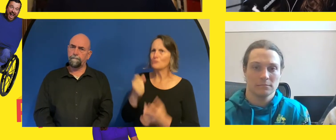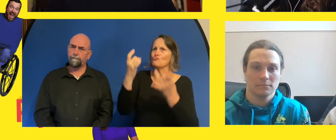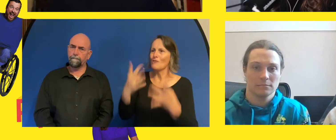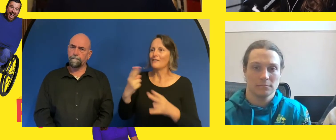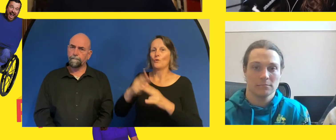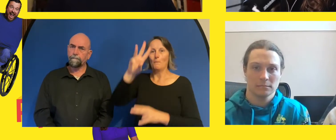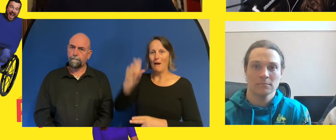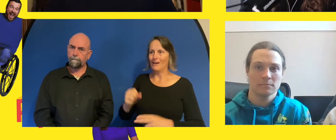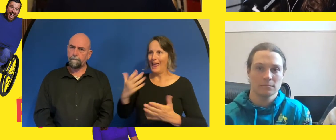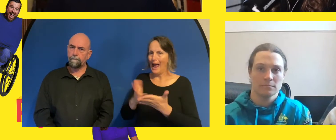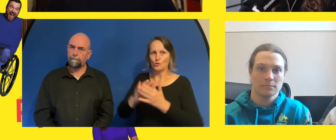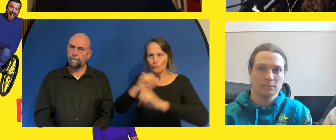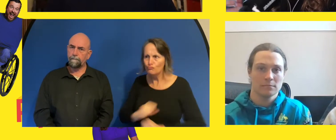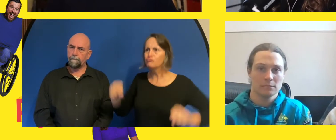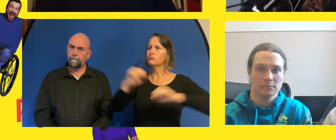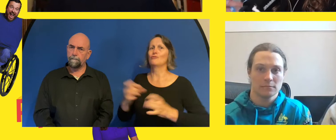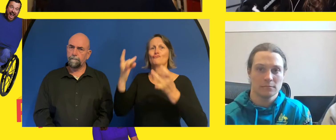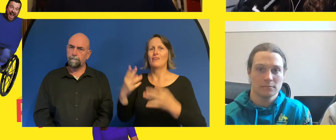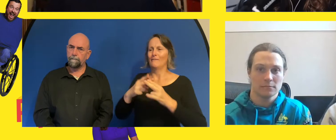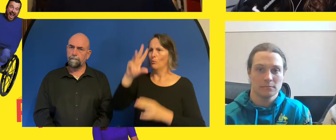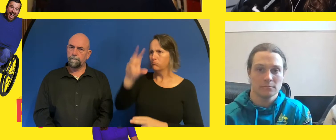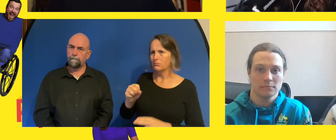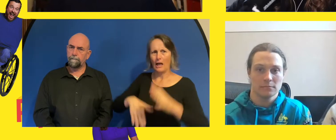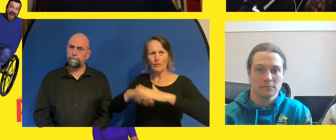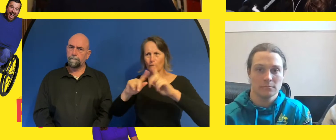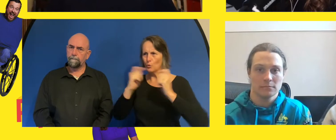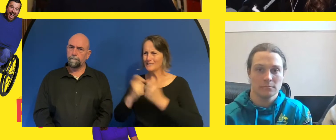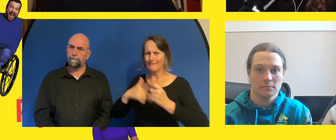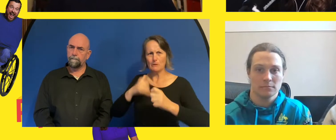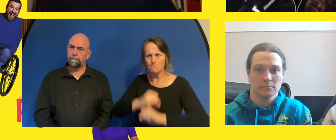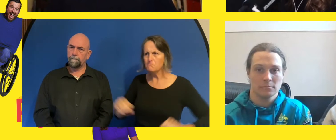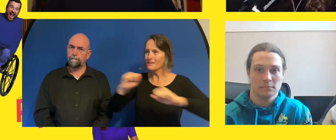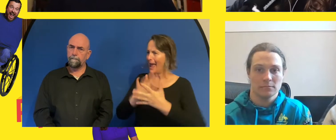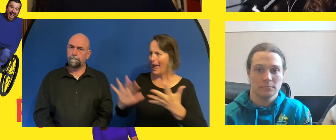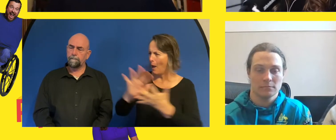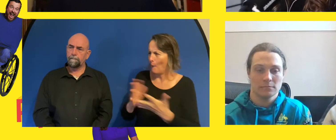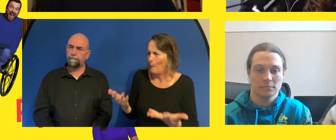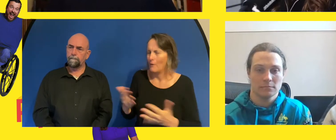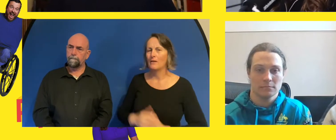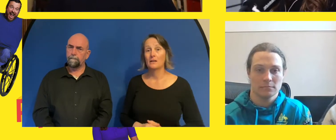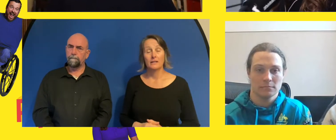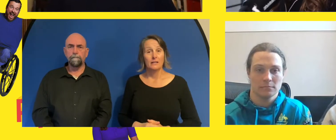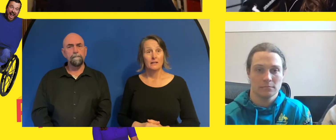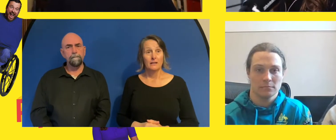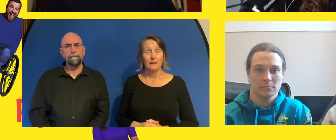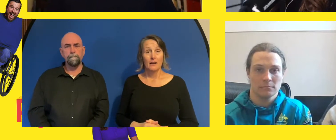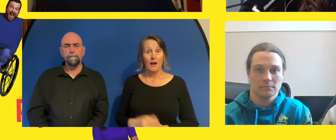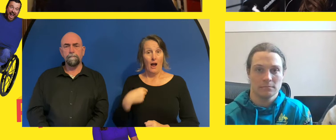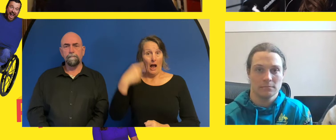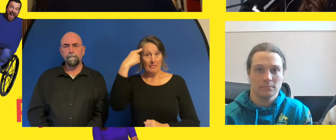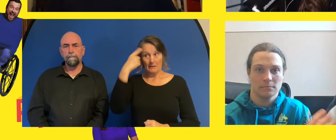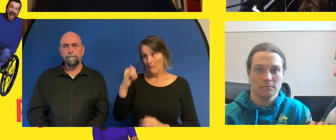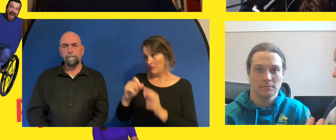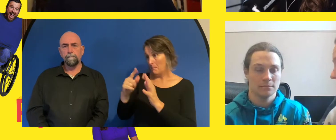to a games. How do you bounce back? How does the team bounce back? How does the entire event bounce back? I think, to be